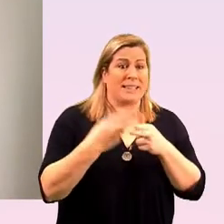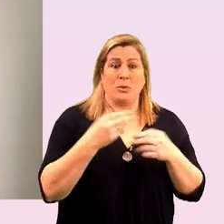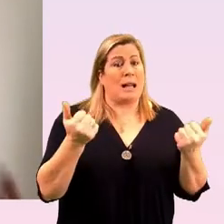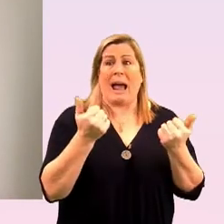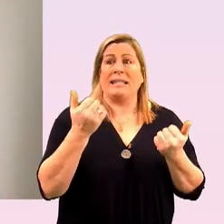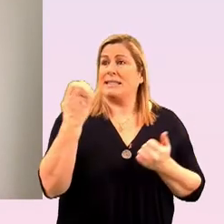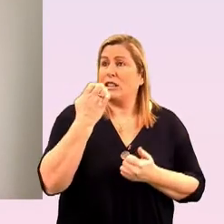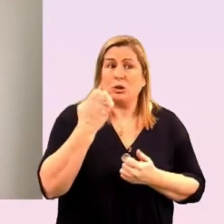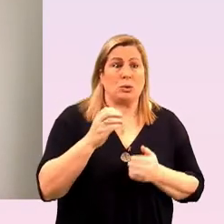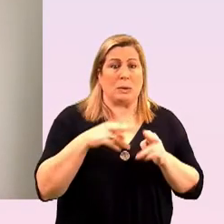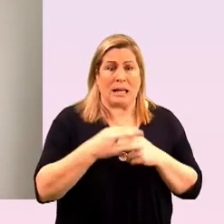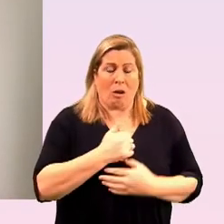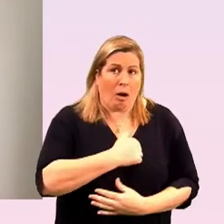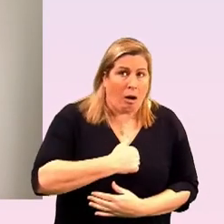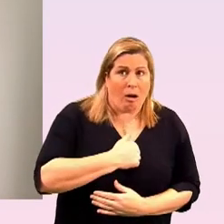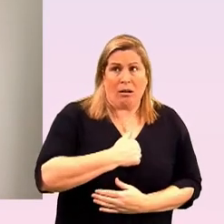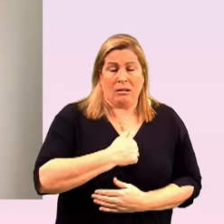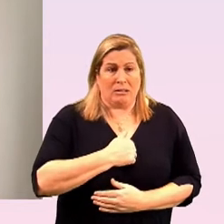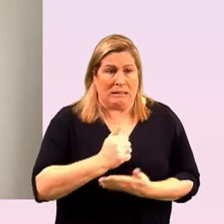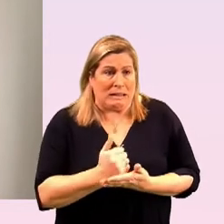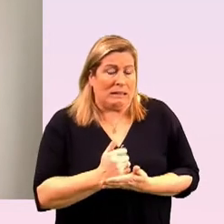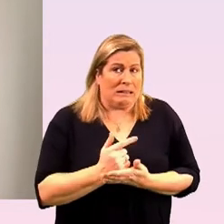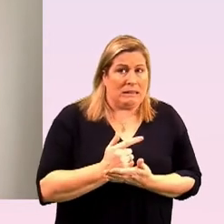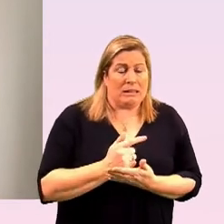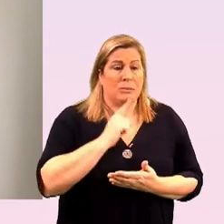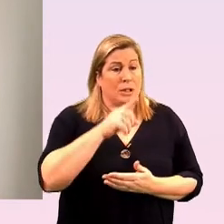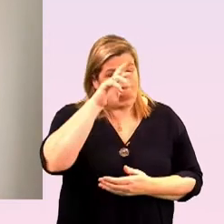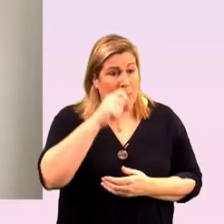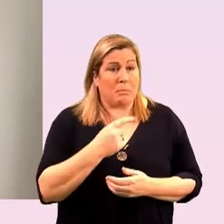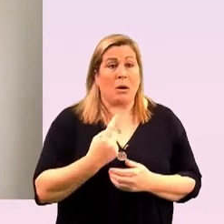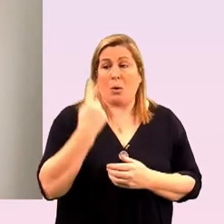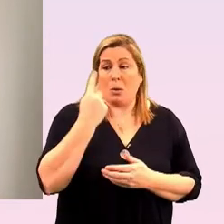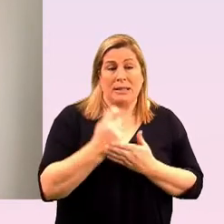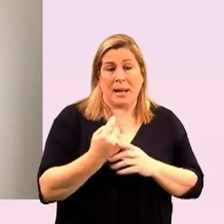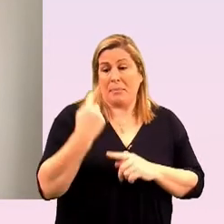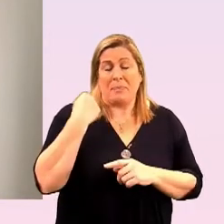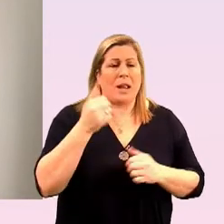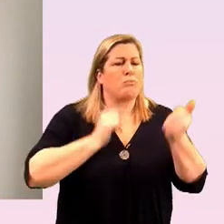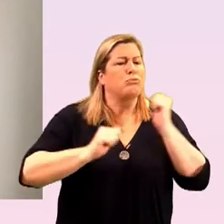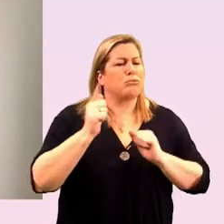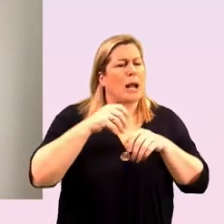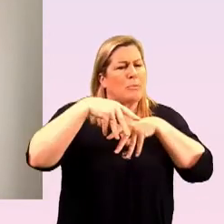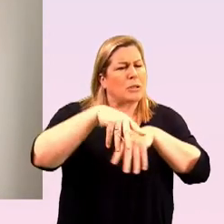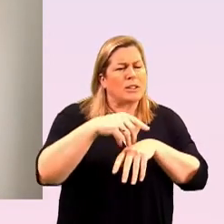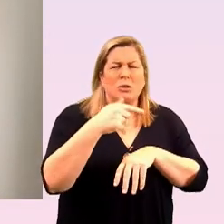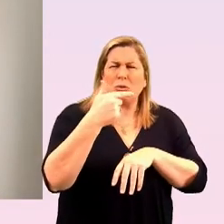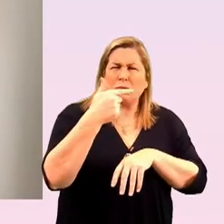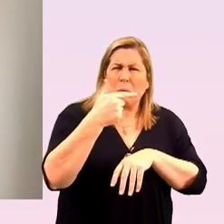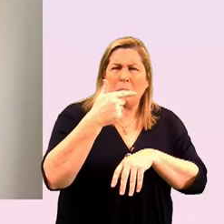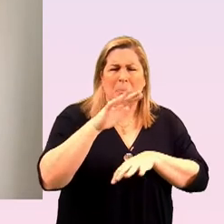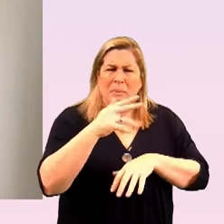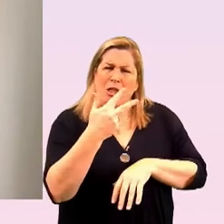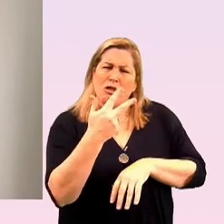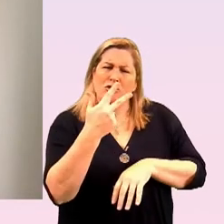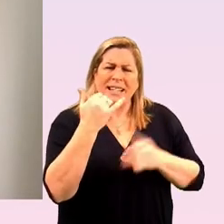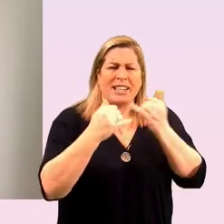excuse, without apology. There was a very telling moment during the Pride Parade 2 years ago. 3 years ago, I think, was her first